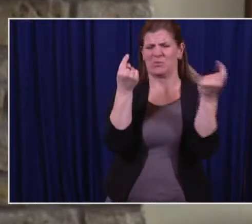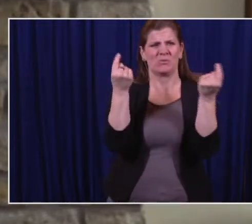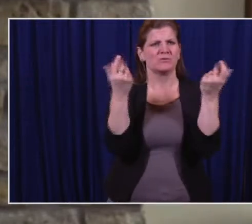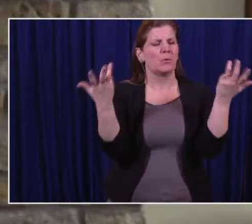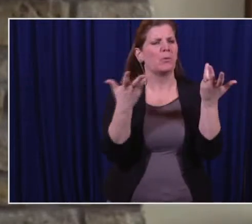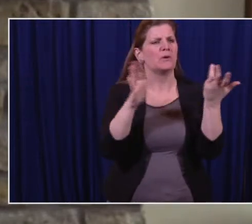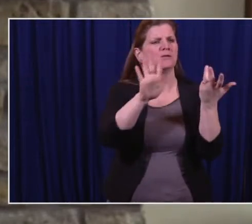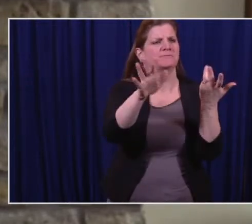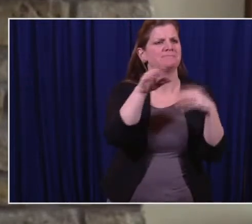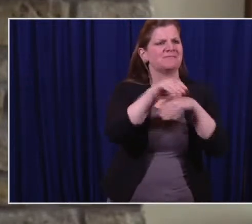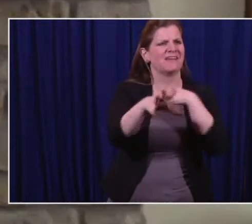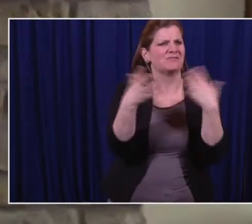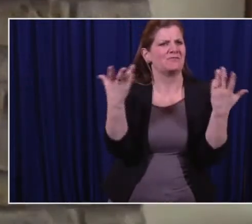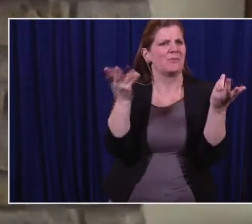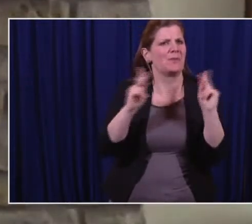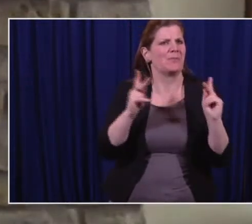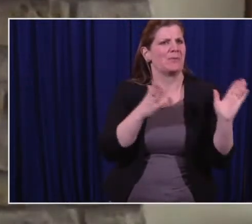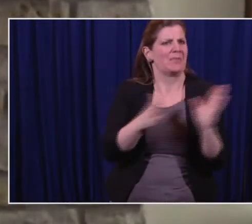of